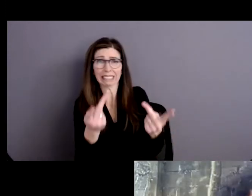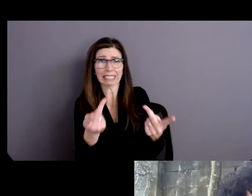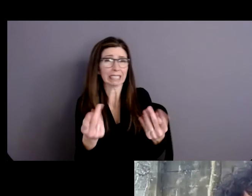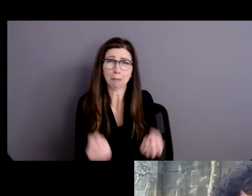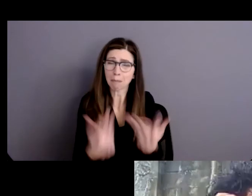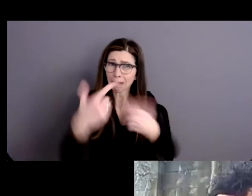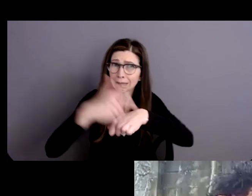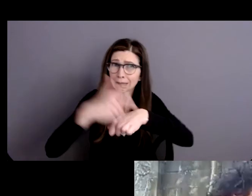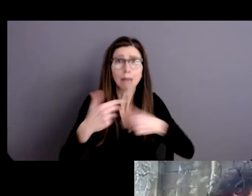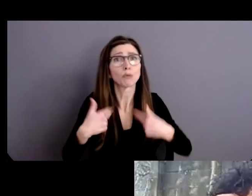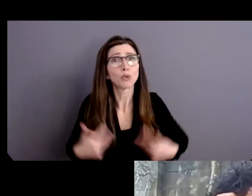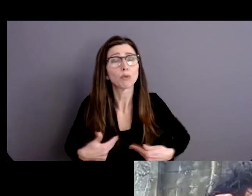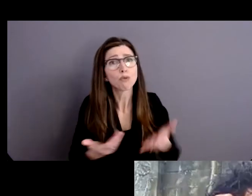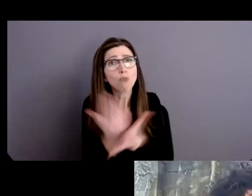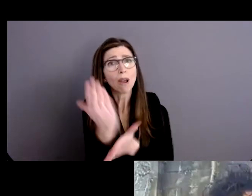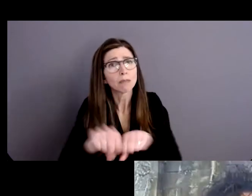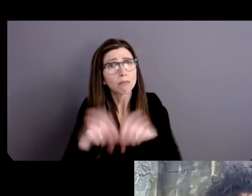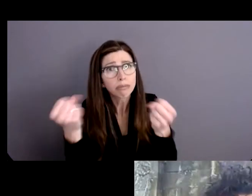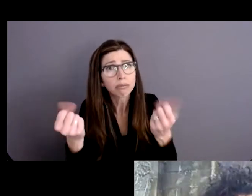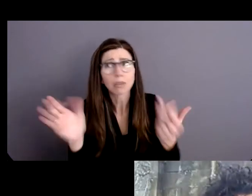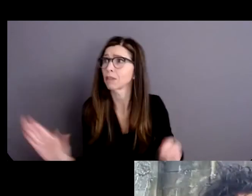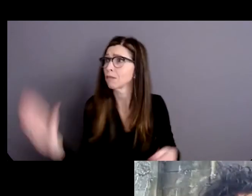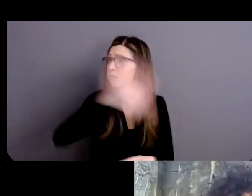across so-called Canada.